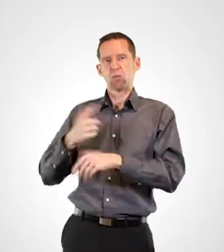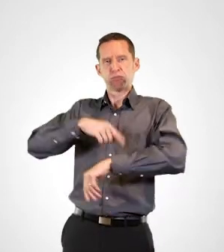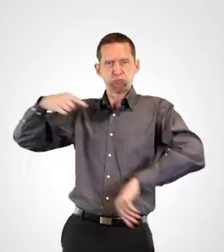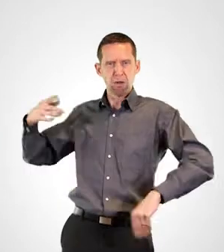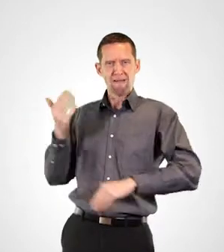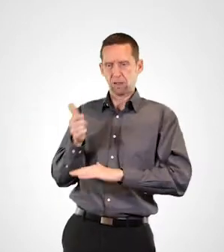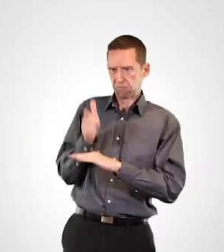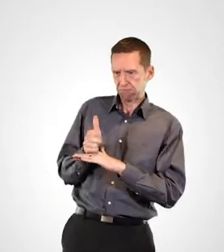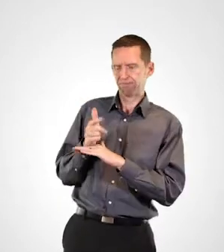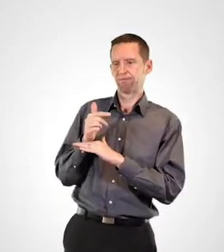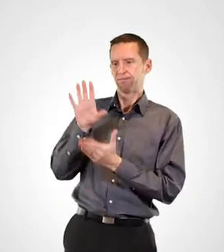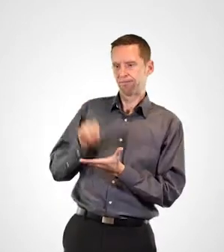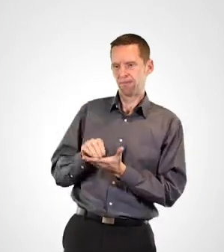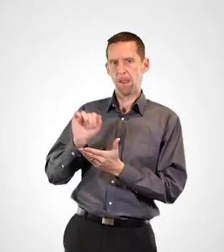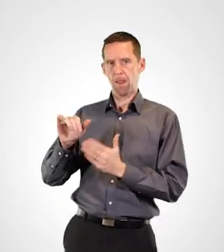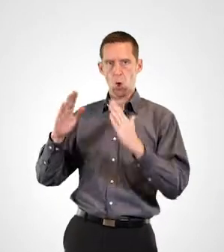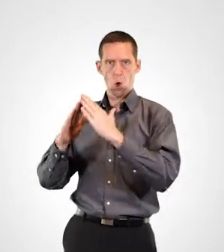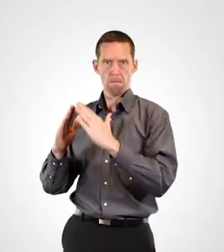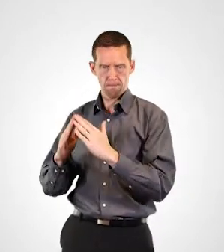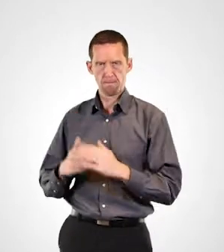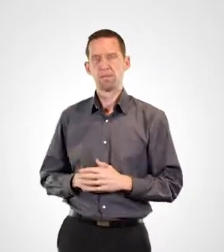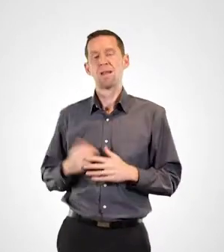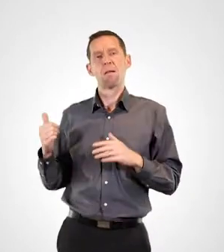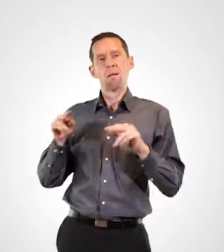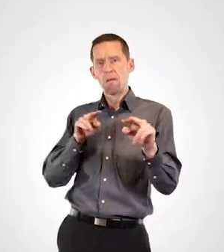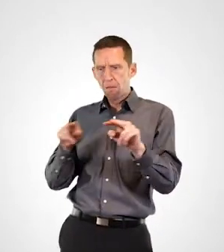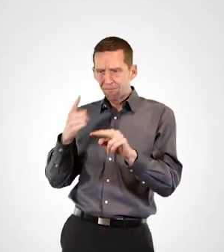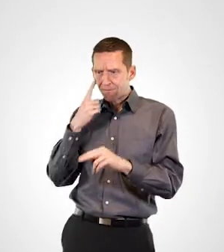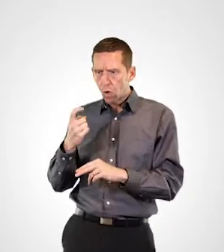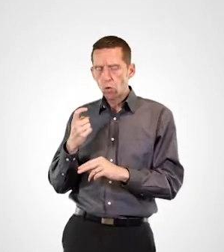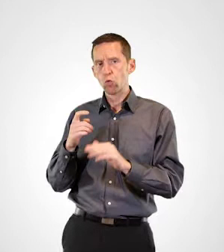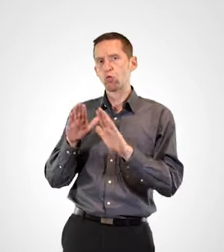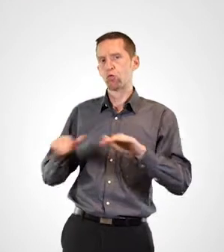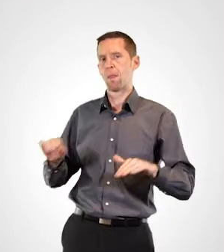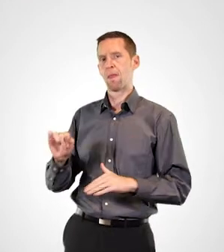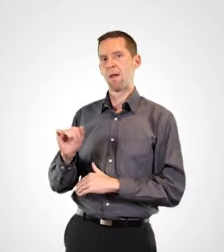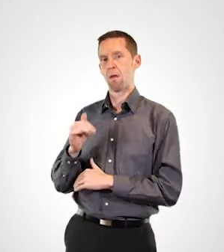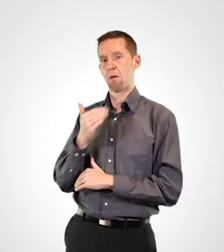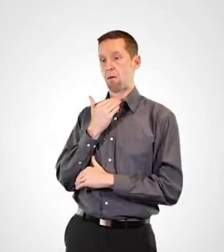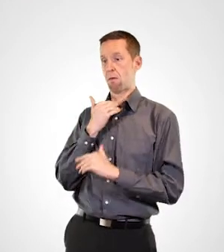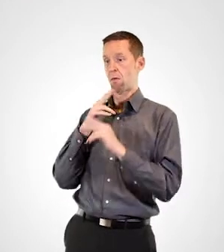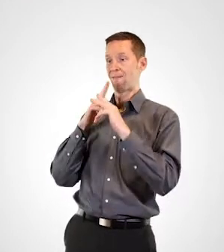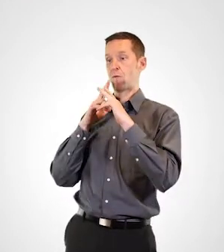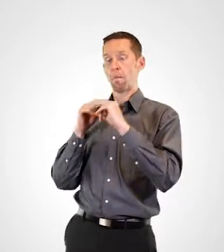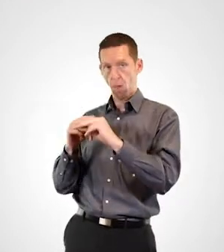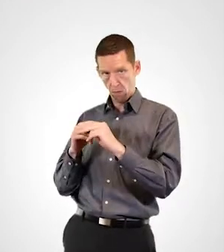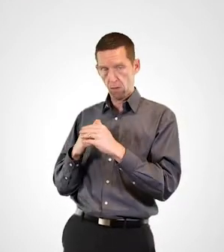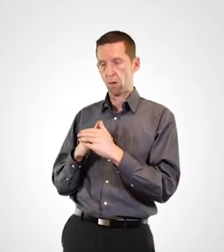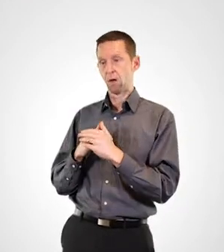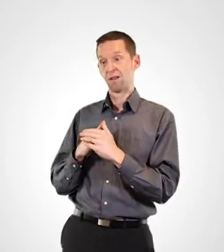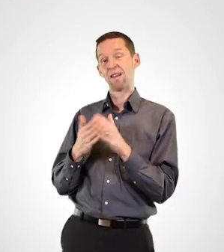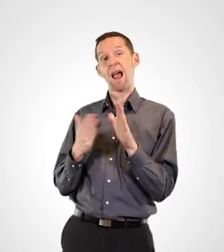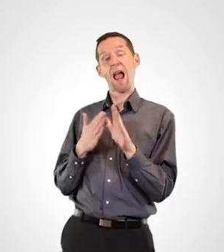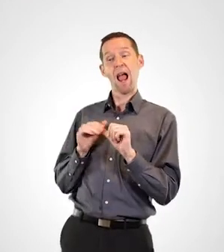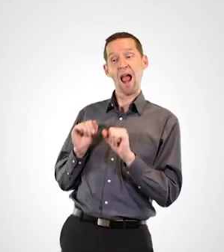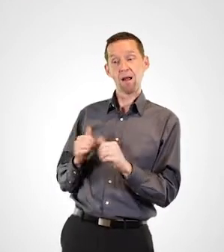in the families' homes. And they found, in essence, they found that children's verbal abilities were highly